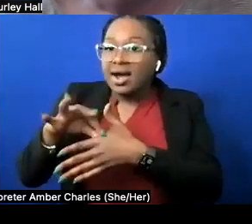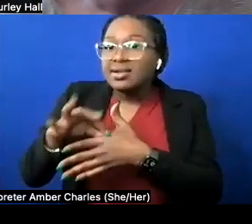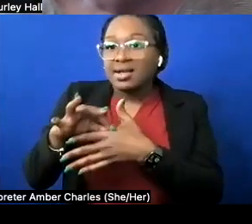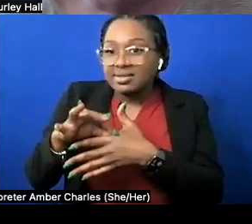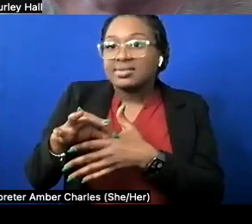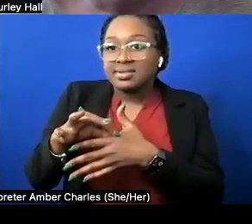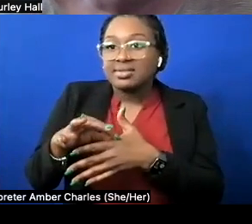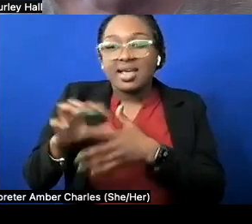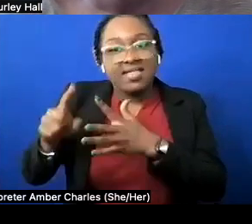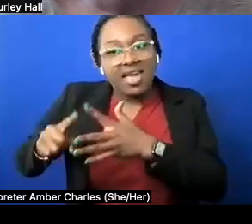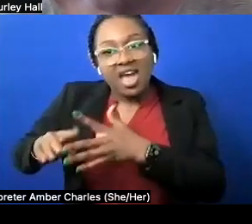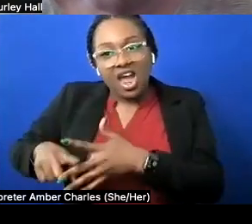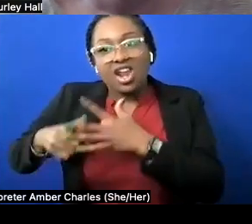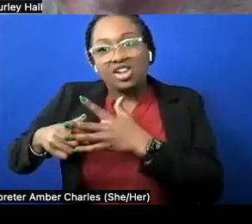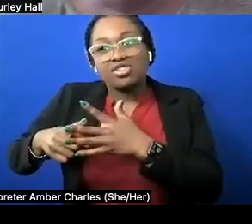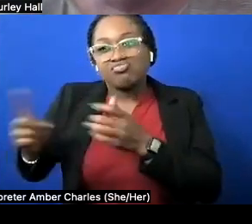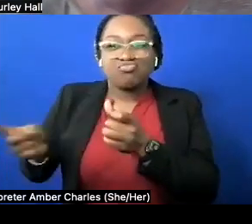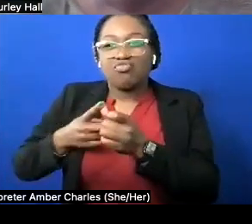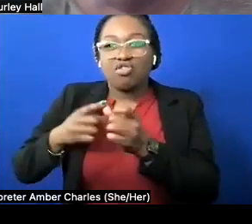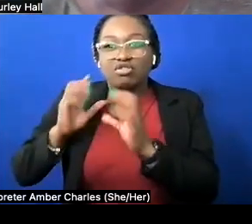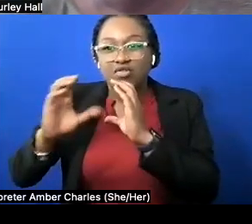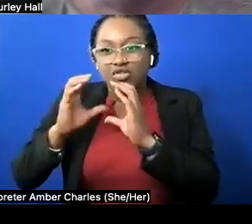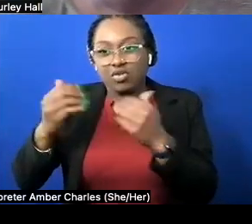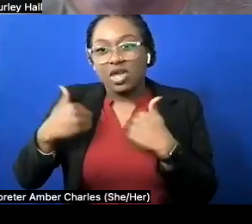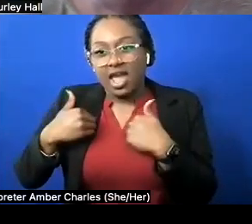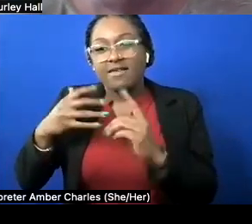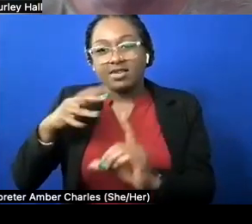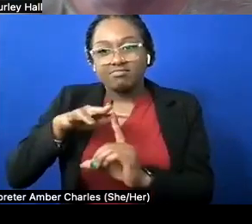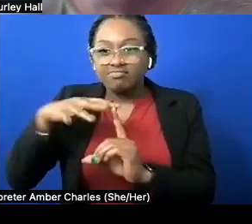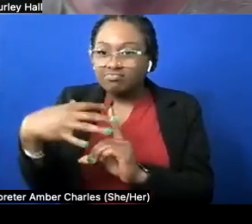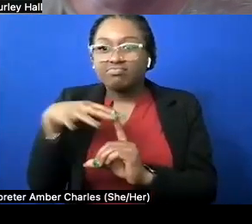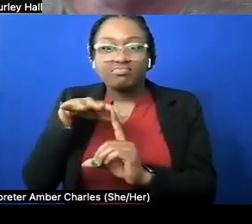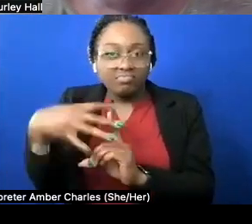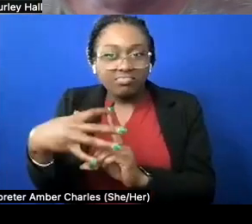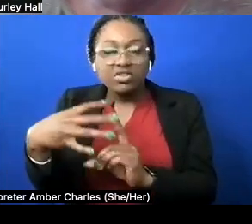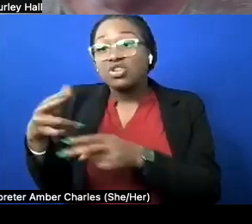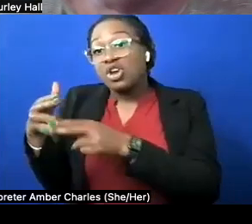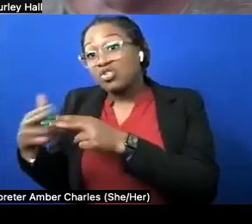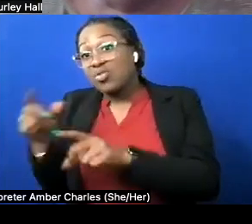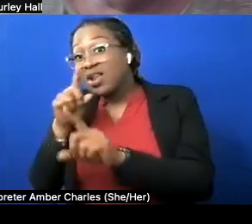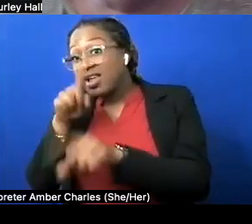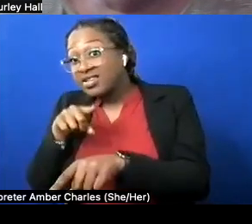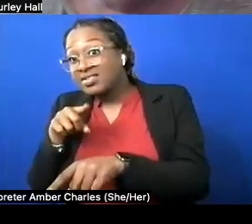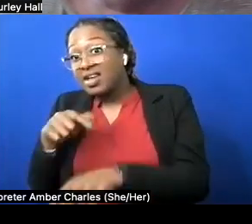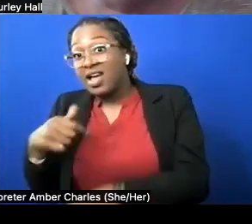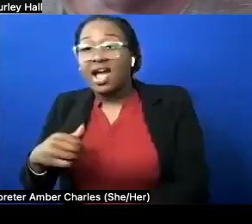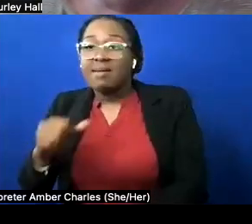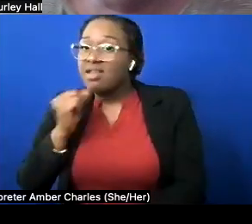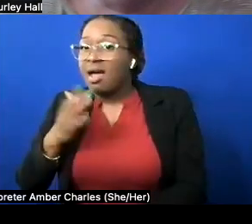the initial conversation like we had around this. And so short answer, I am not my